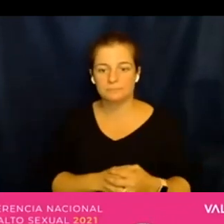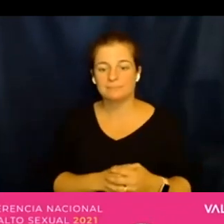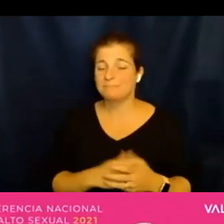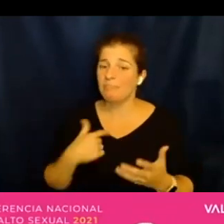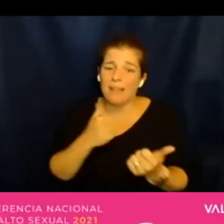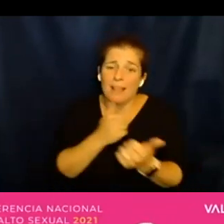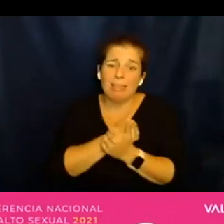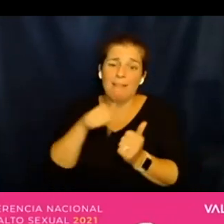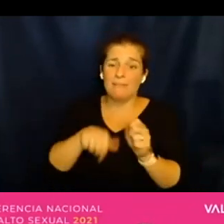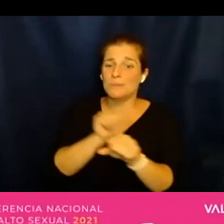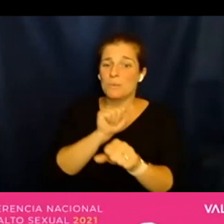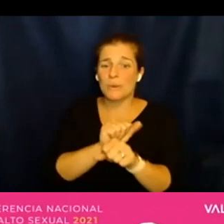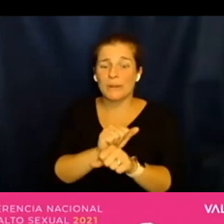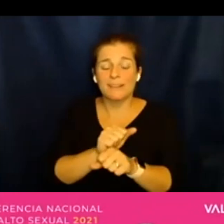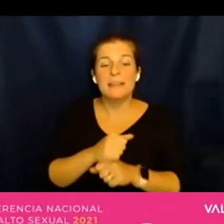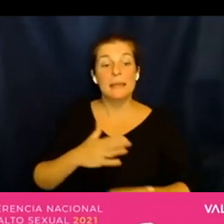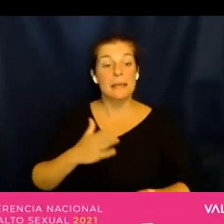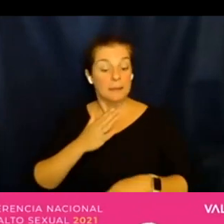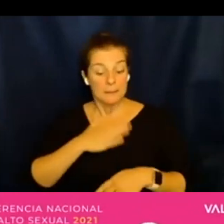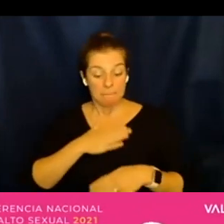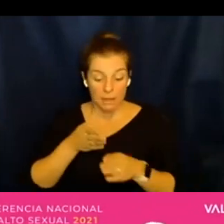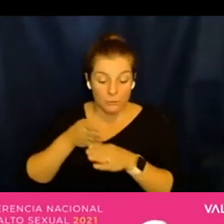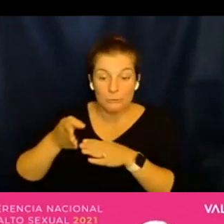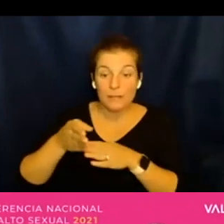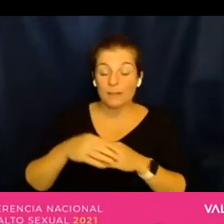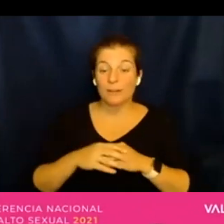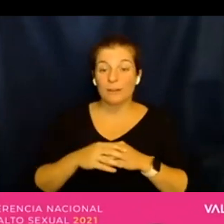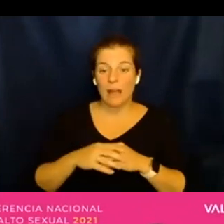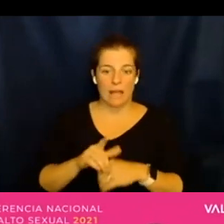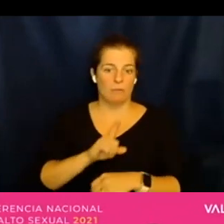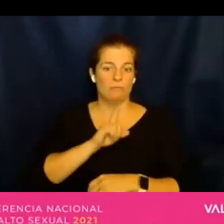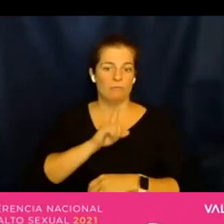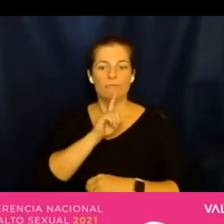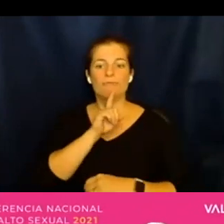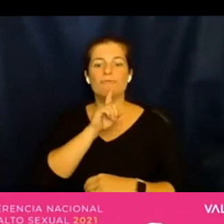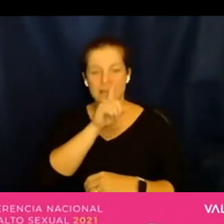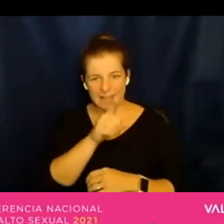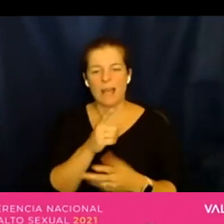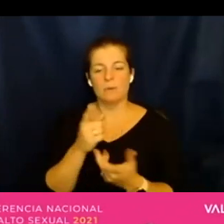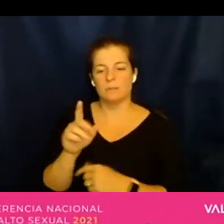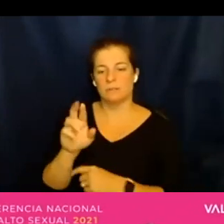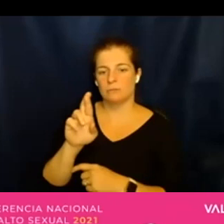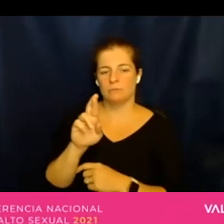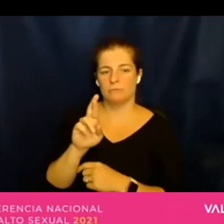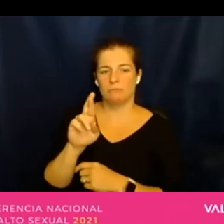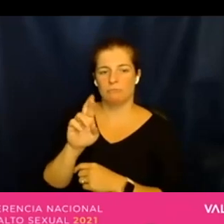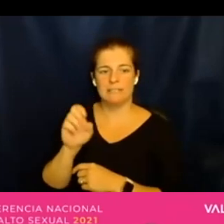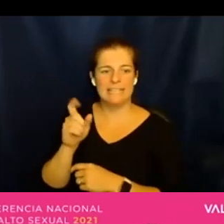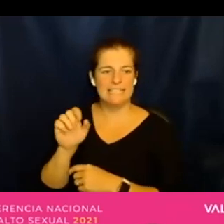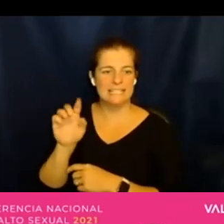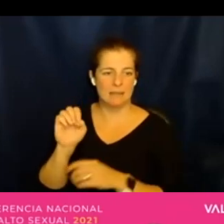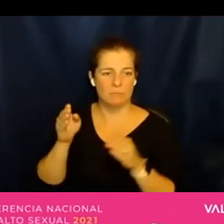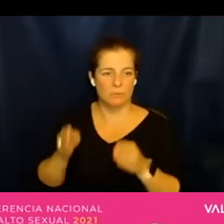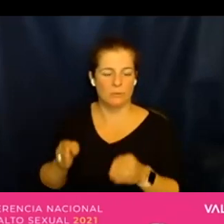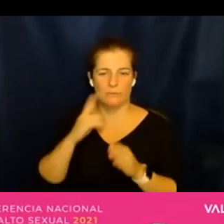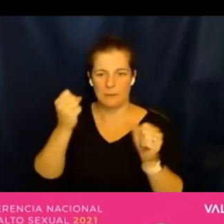work, my career. I was a real estate runner for many, many years, but there was